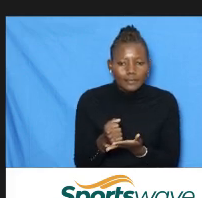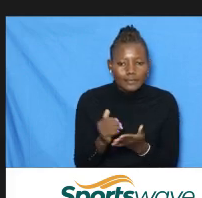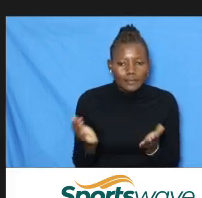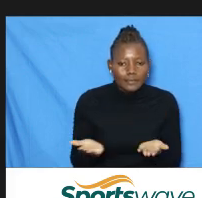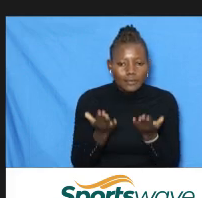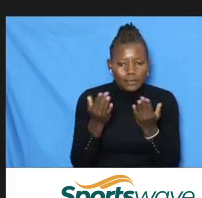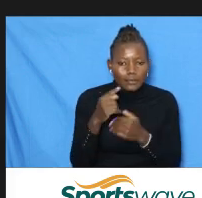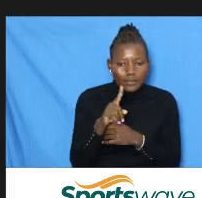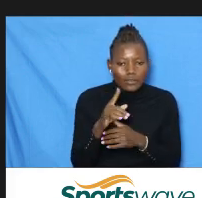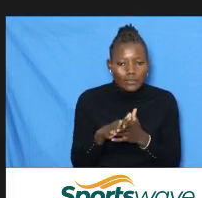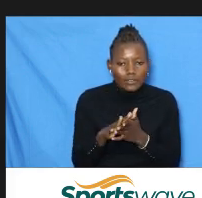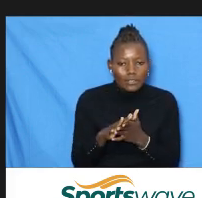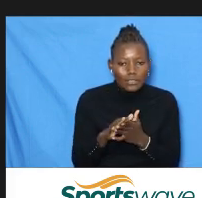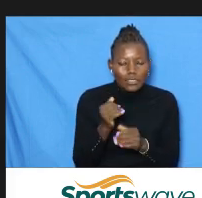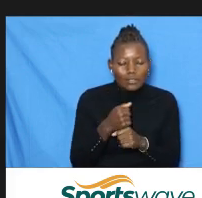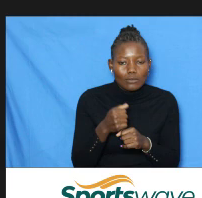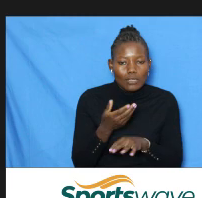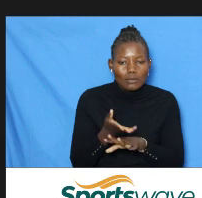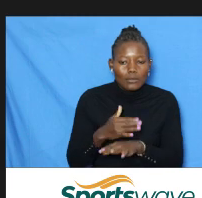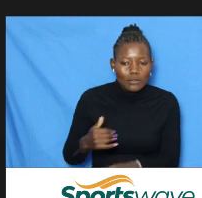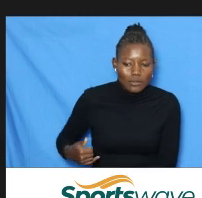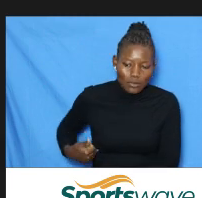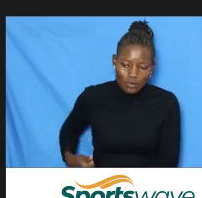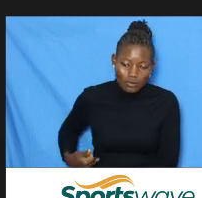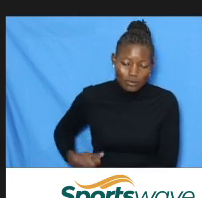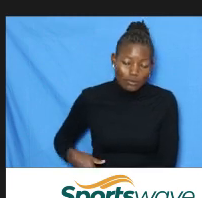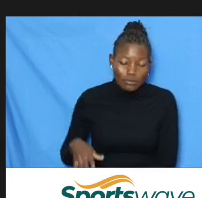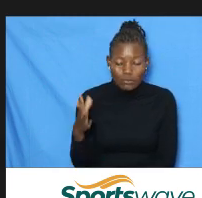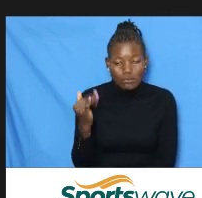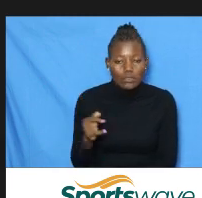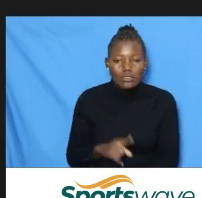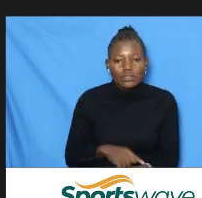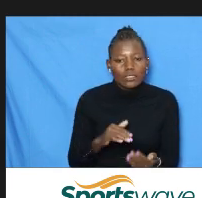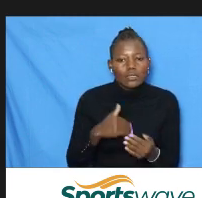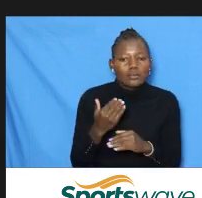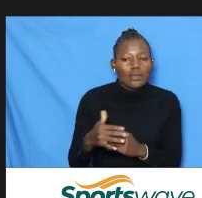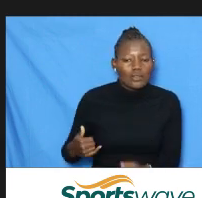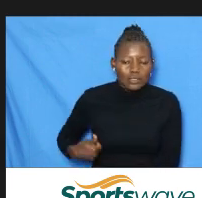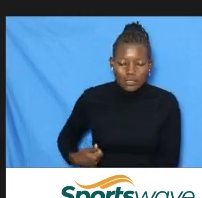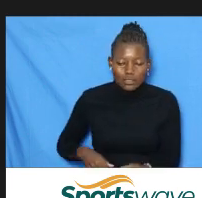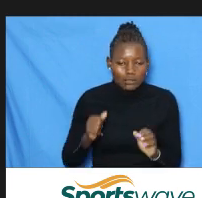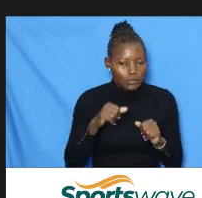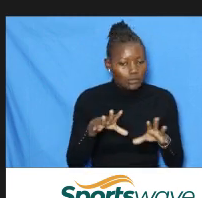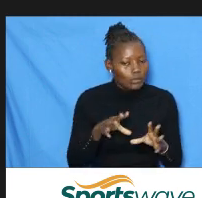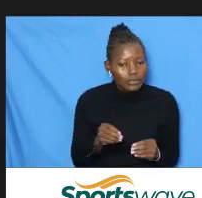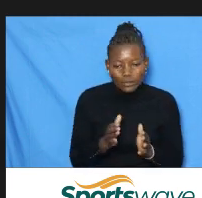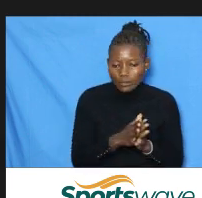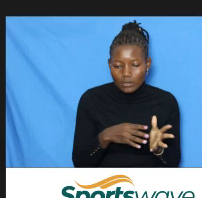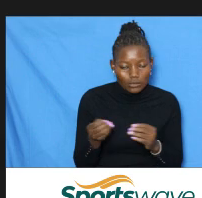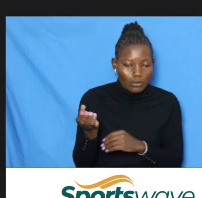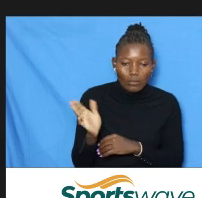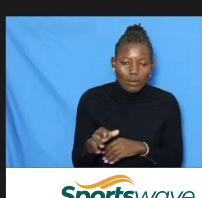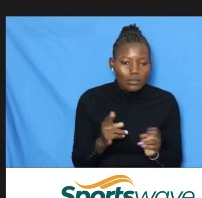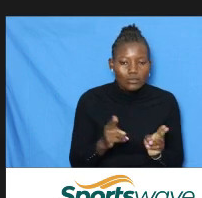improve their functional capacity prior to surgery, so that post-surgery they can be able to deal with the effects of the surgery and get back to training